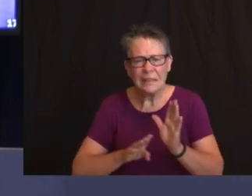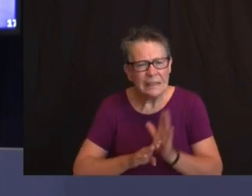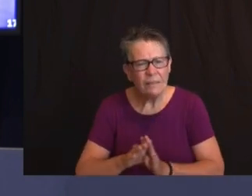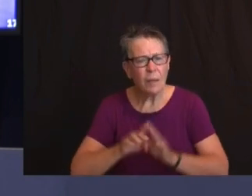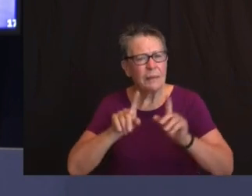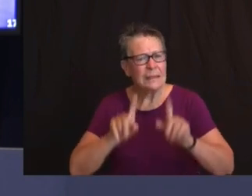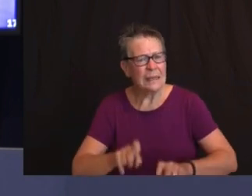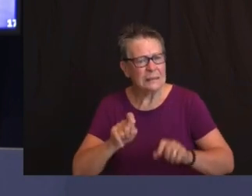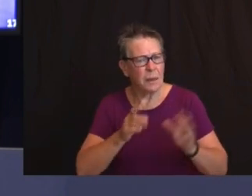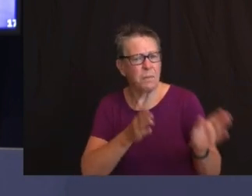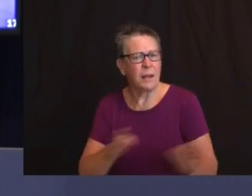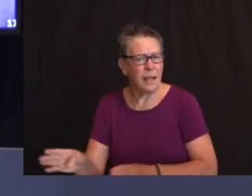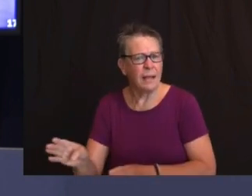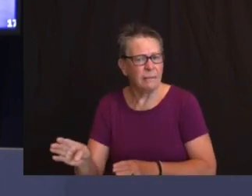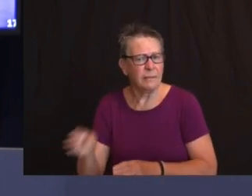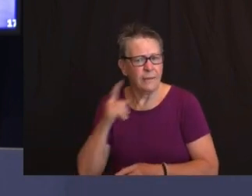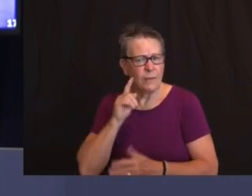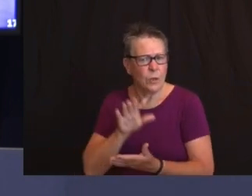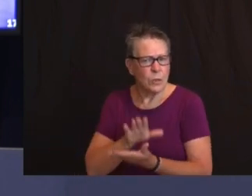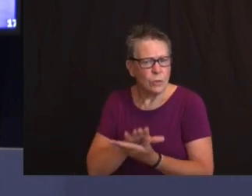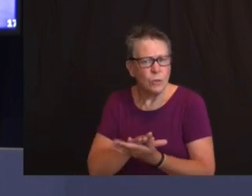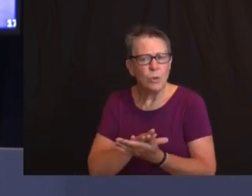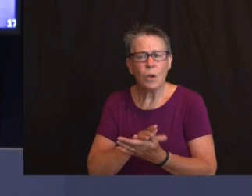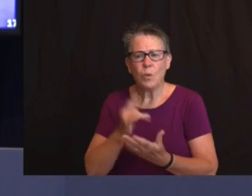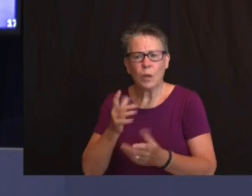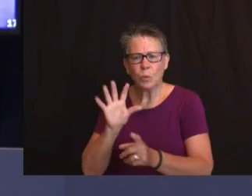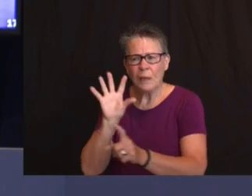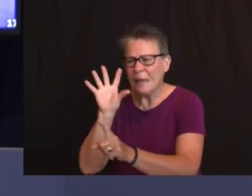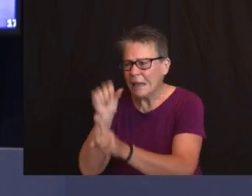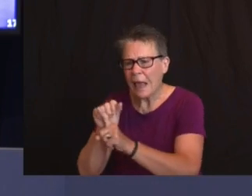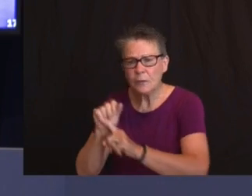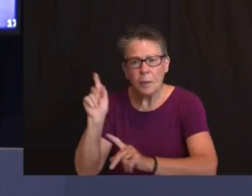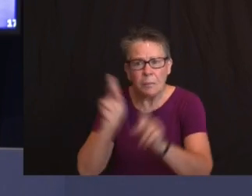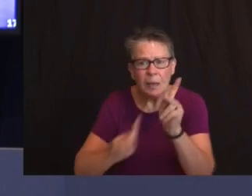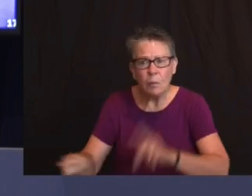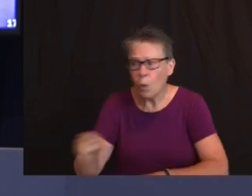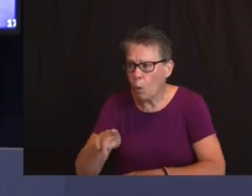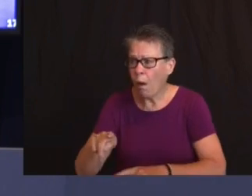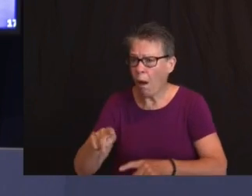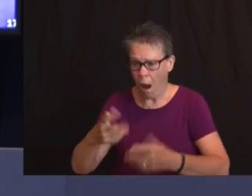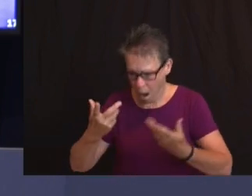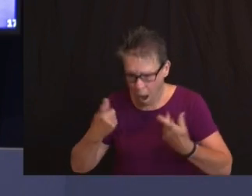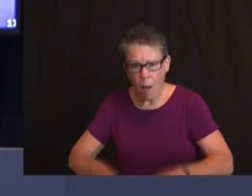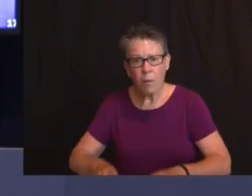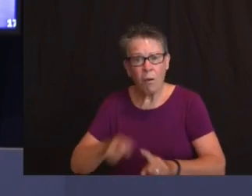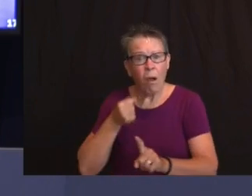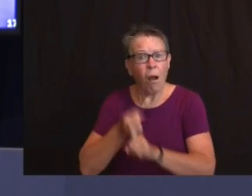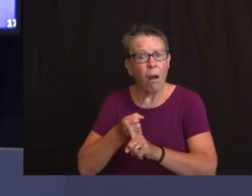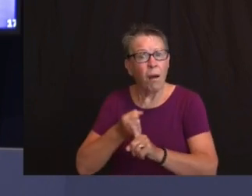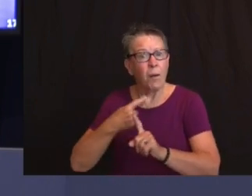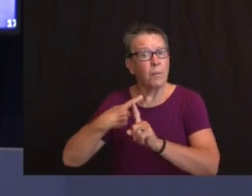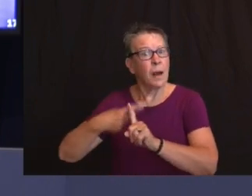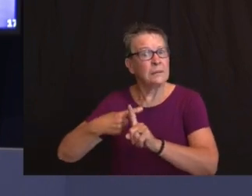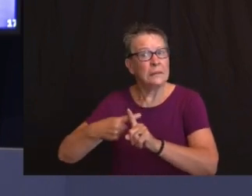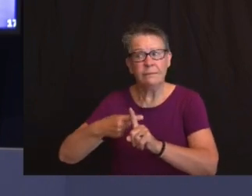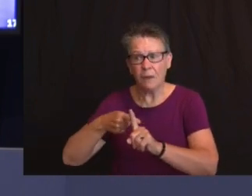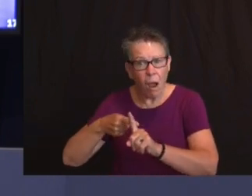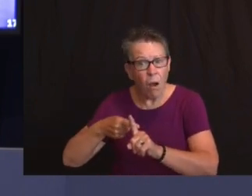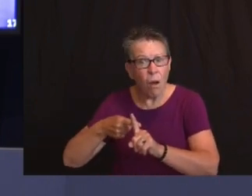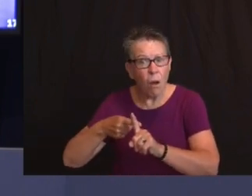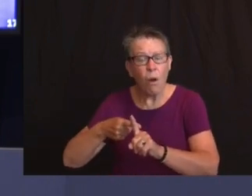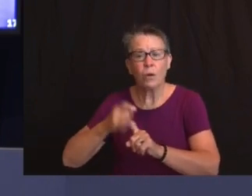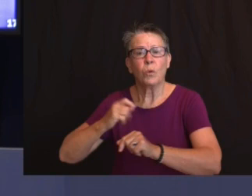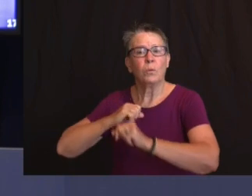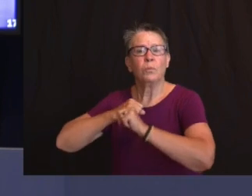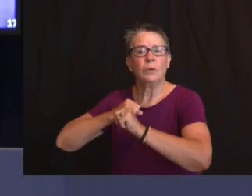asymptomatic infections to prevent further transmission in schools. Those who are fully vaccinated